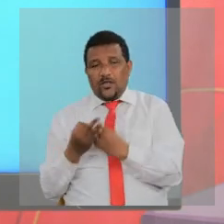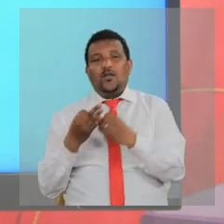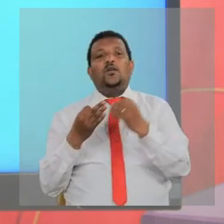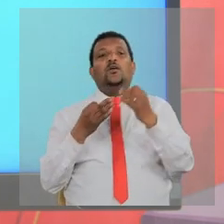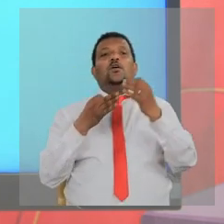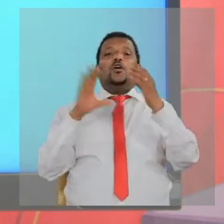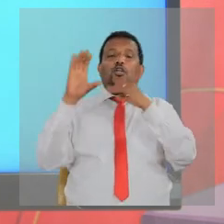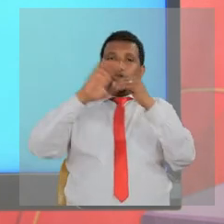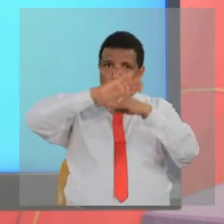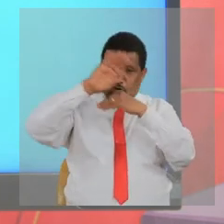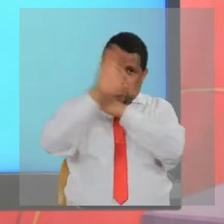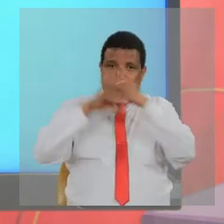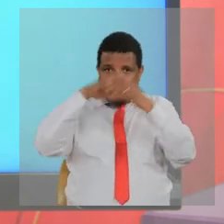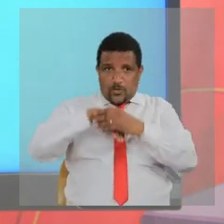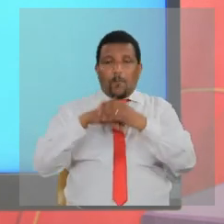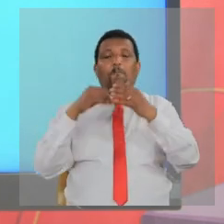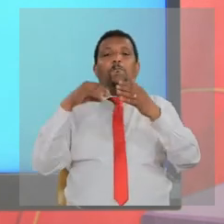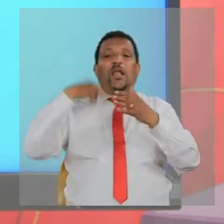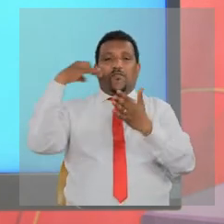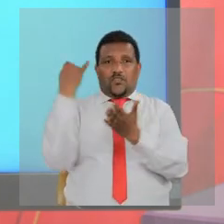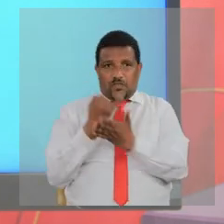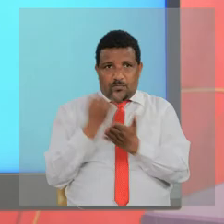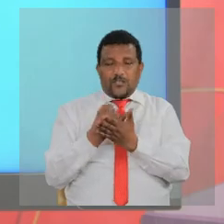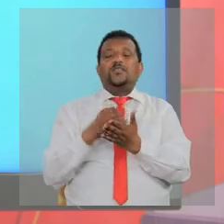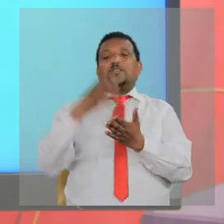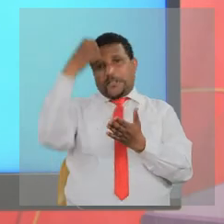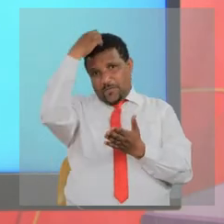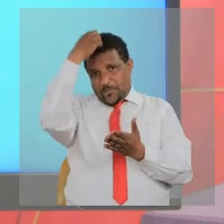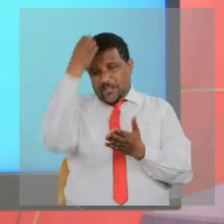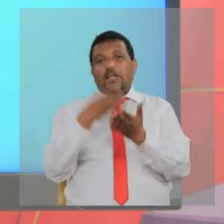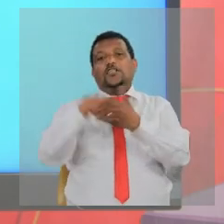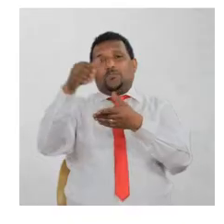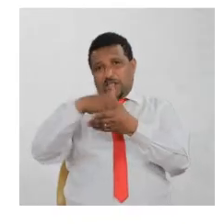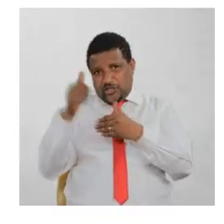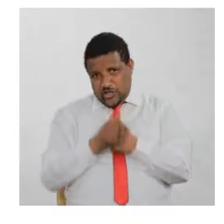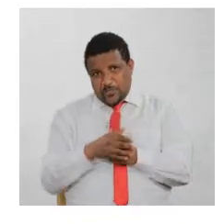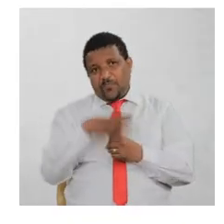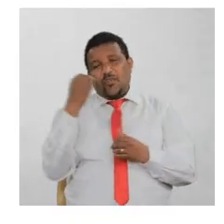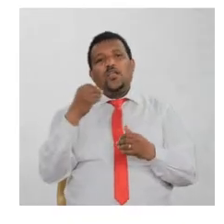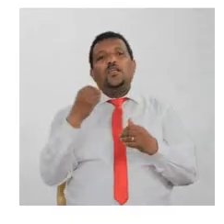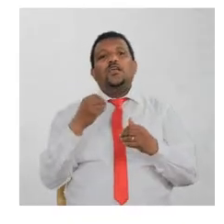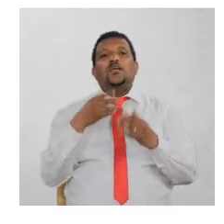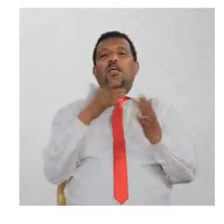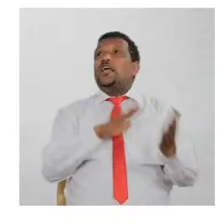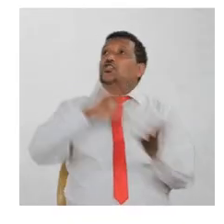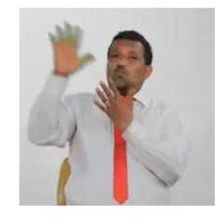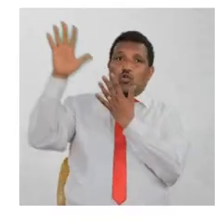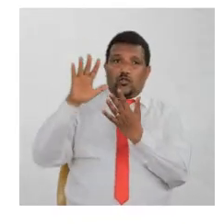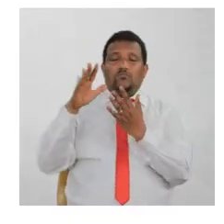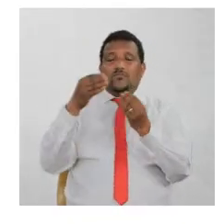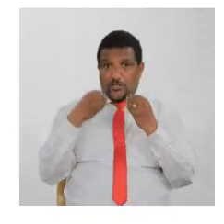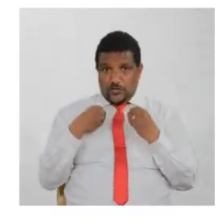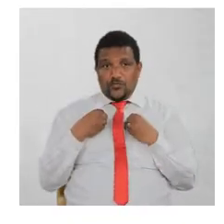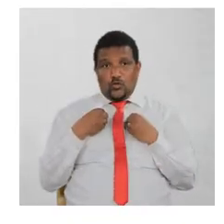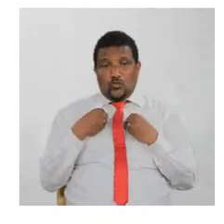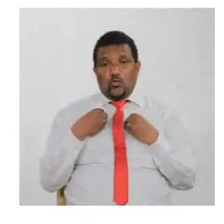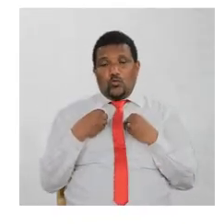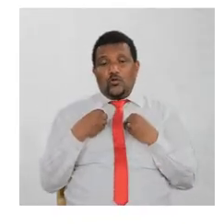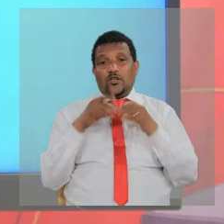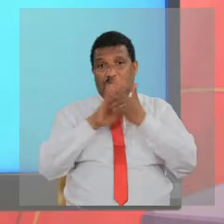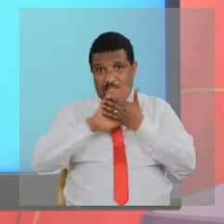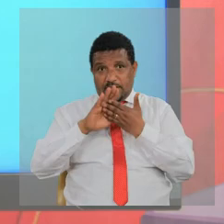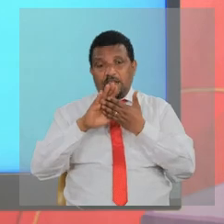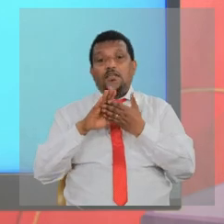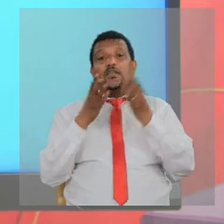private investment, government expenditure, and net export will give you the GDP at market